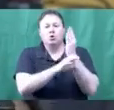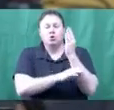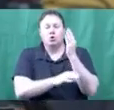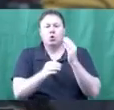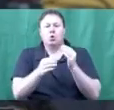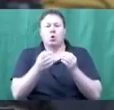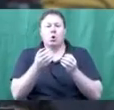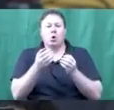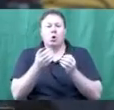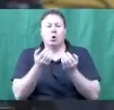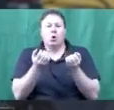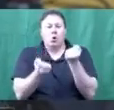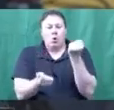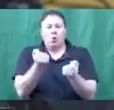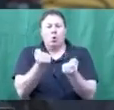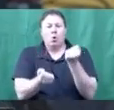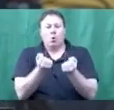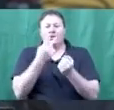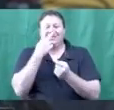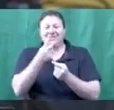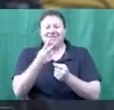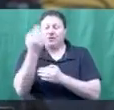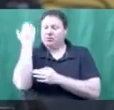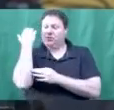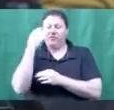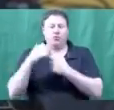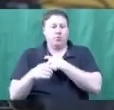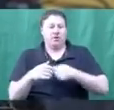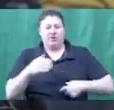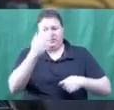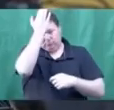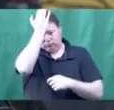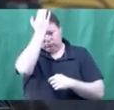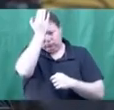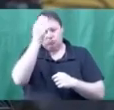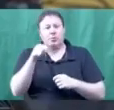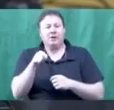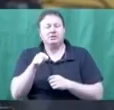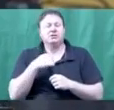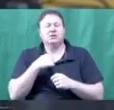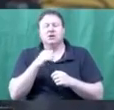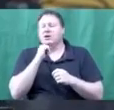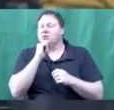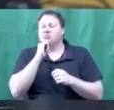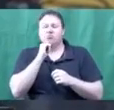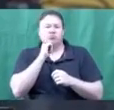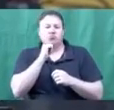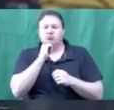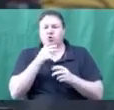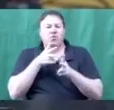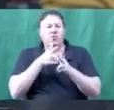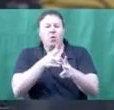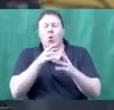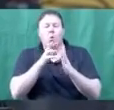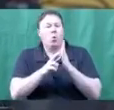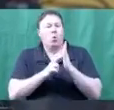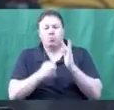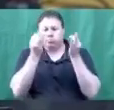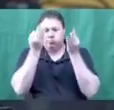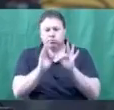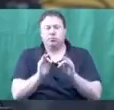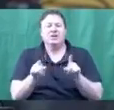was in breach of his constitutional duties in not enforcing the then public protector's remedial action, but more significantly,